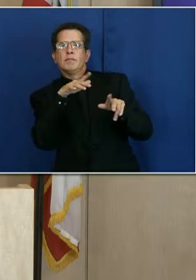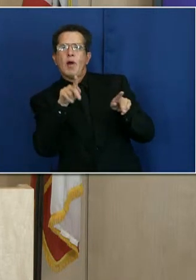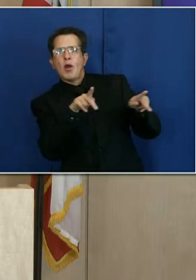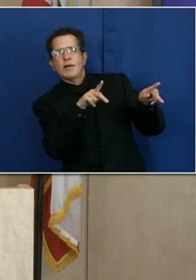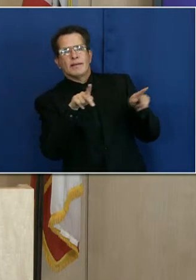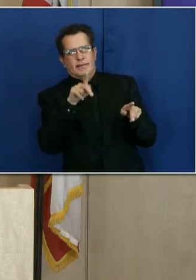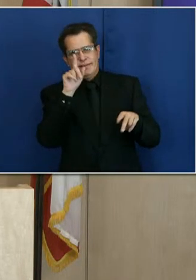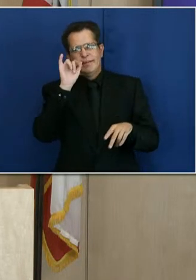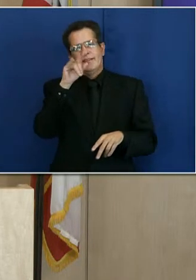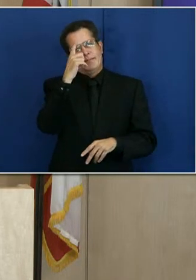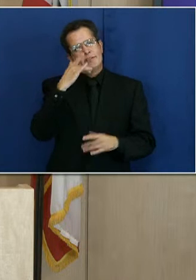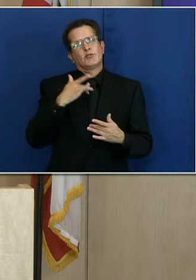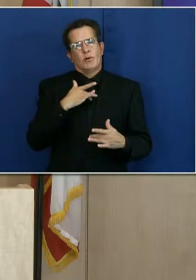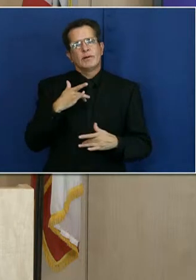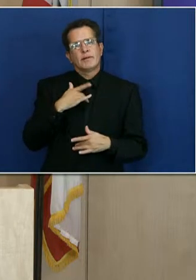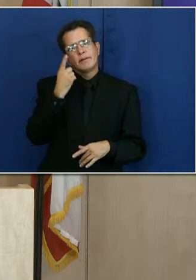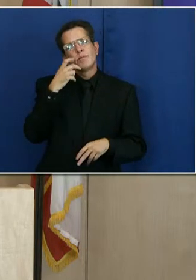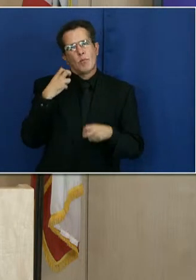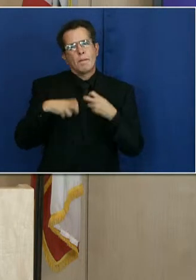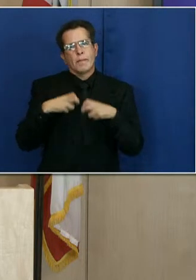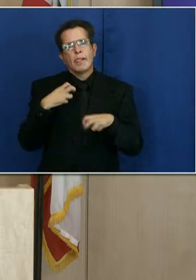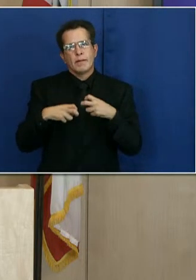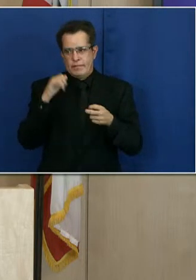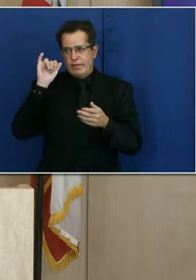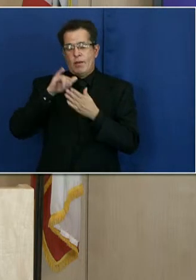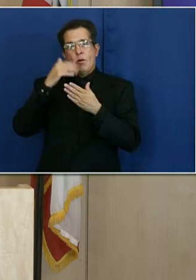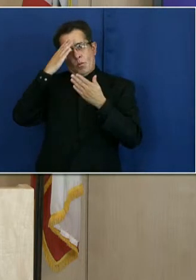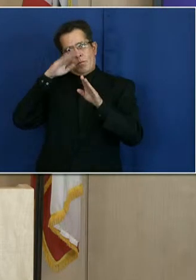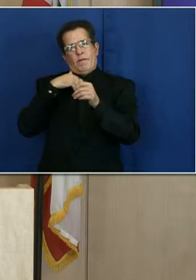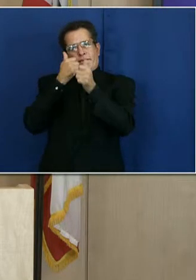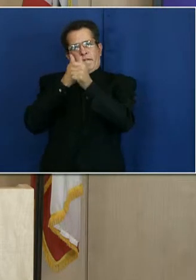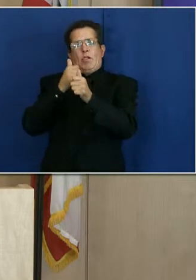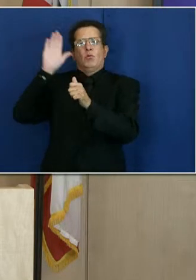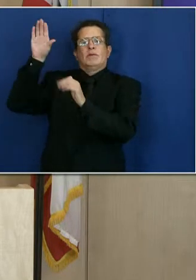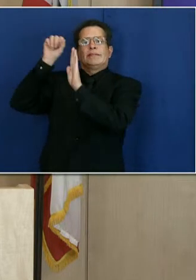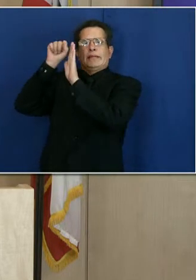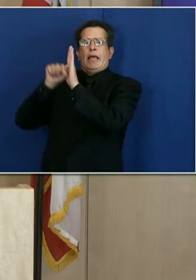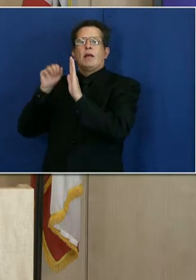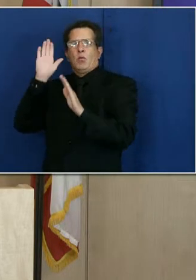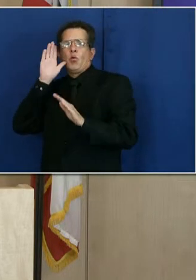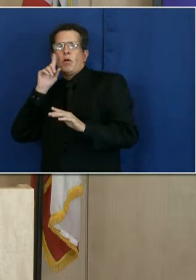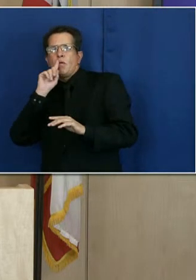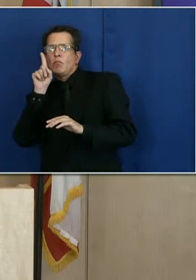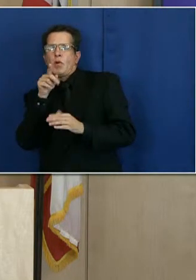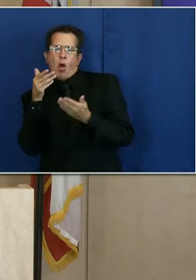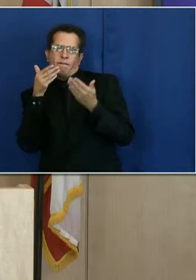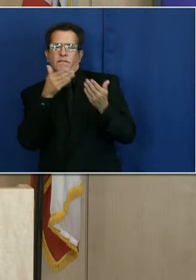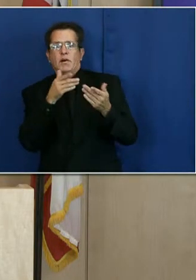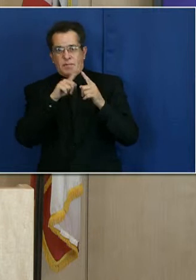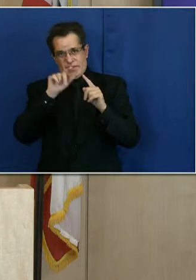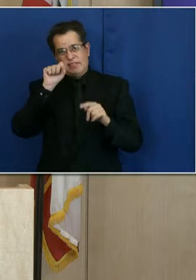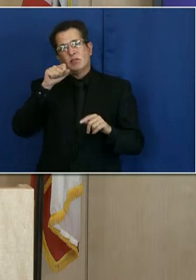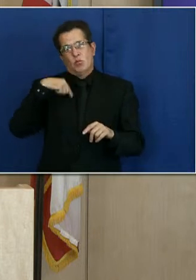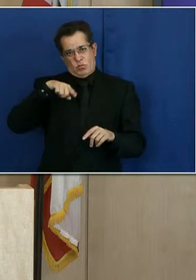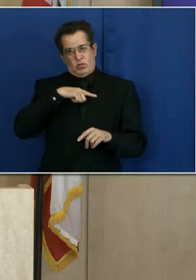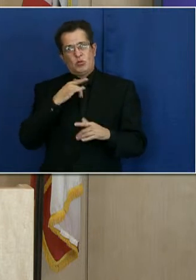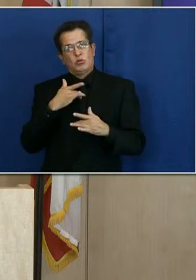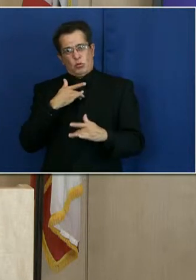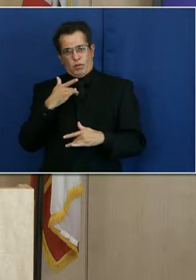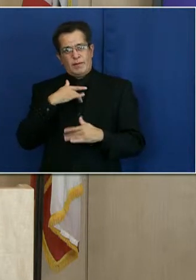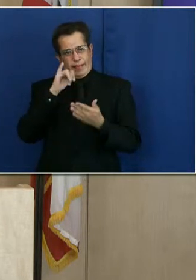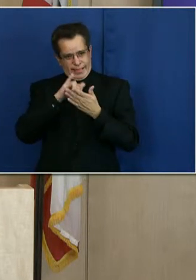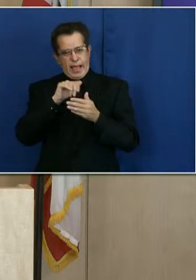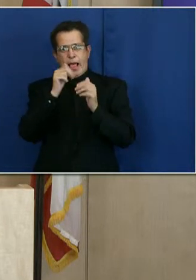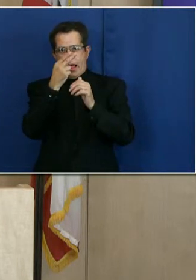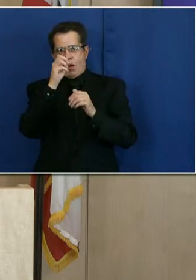guidance related to gatherings, hopefully in the very, very near future. But of course we are concerned. That is how COVID-19